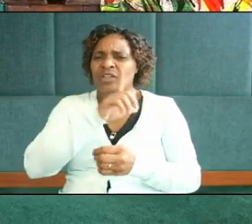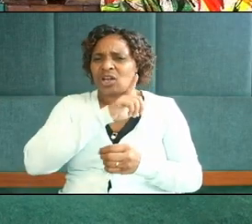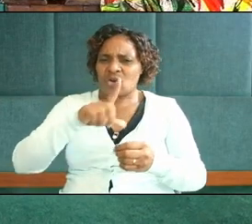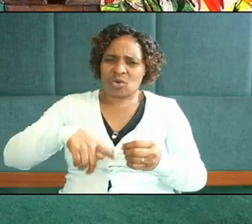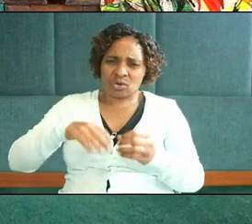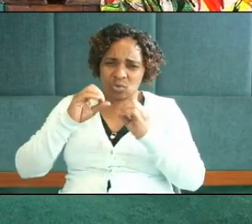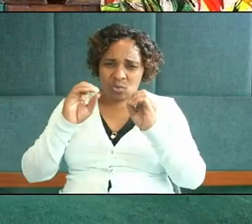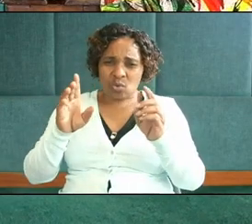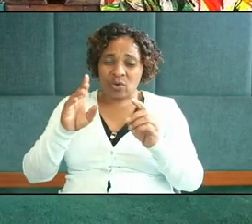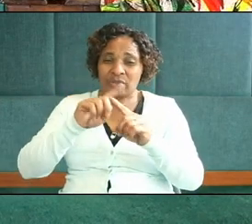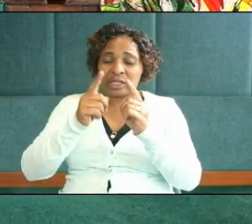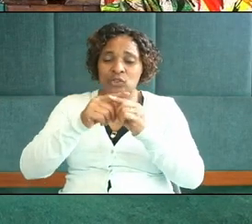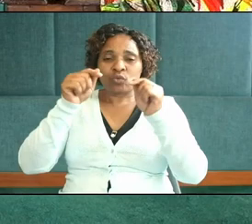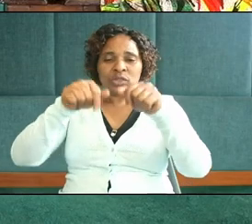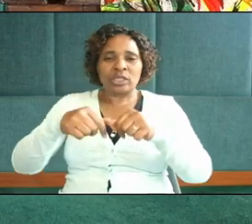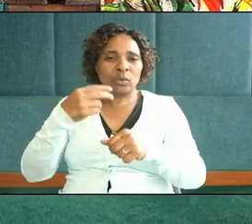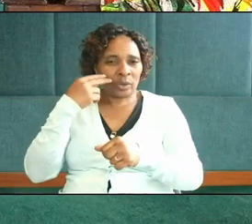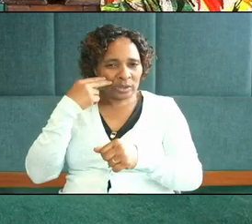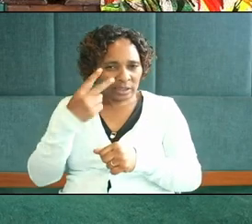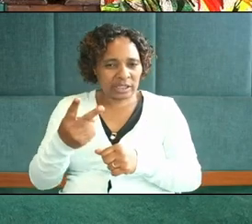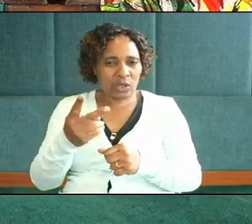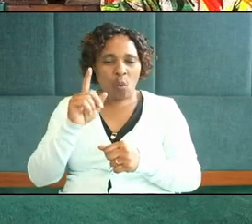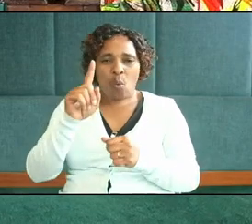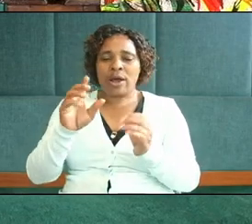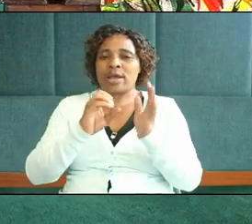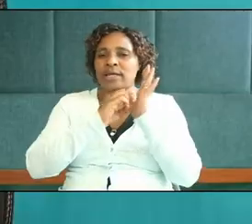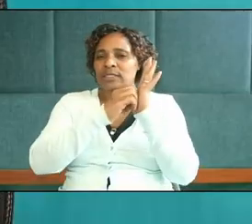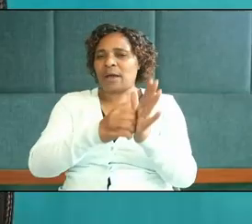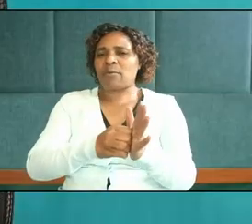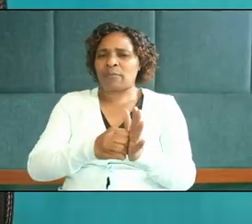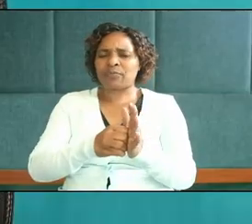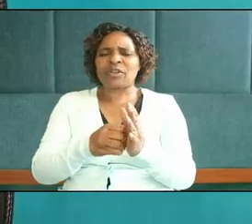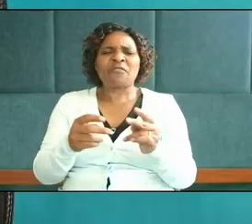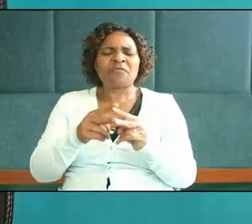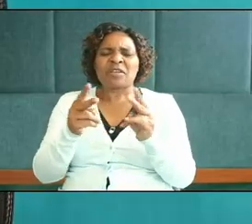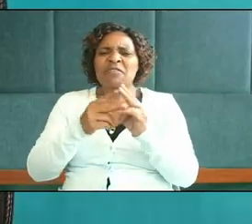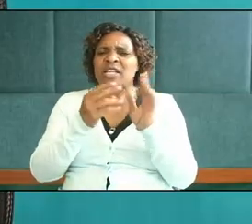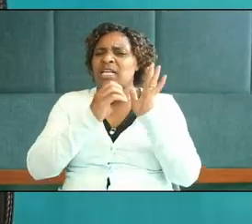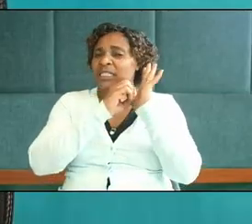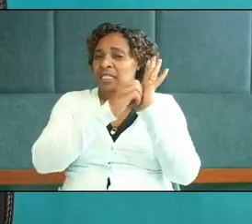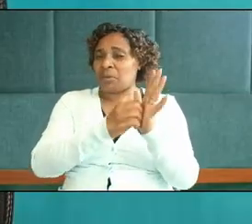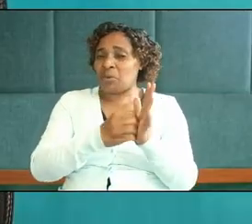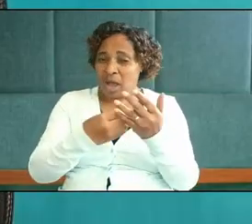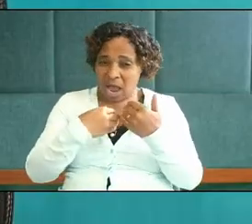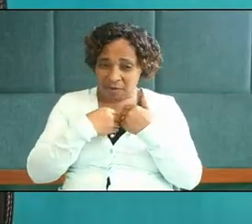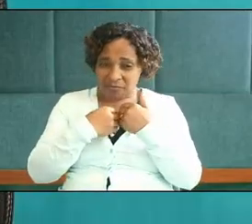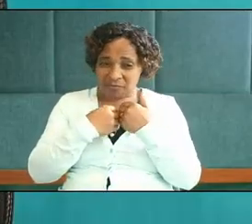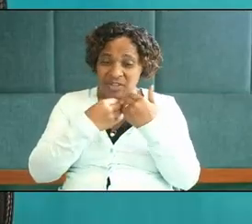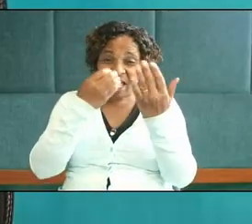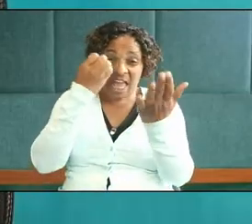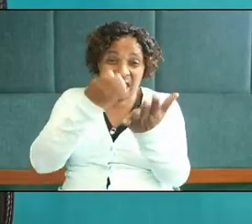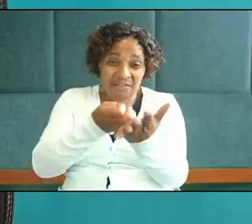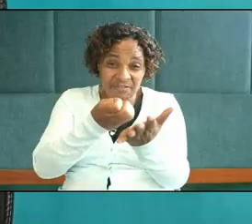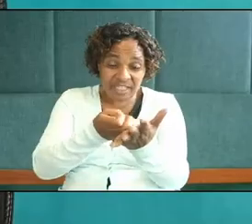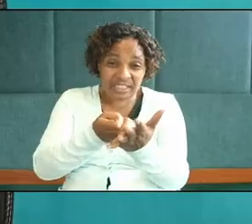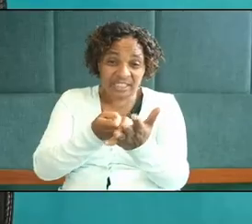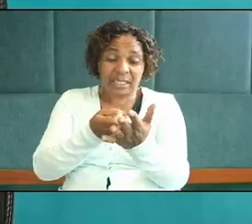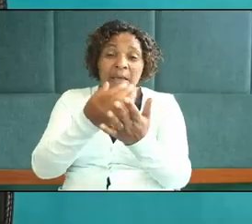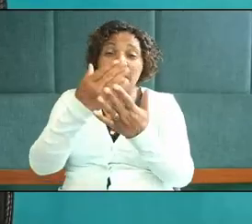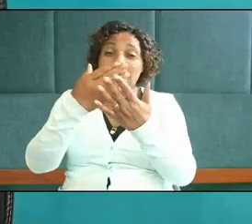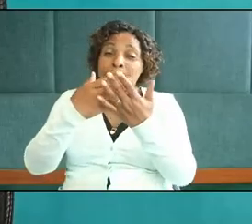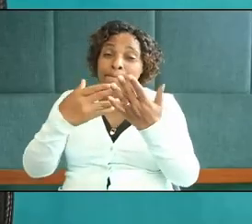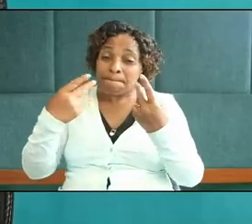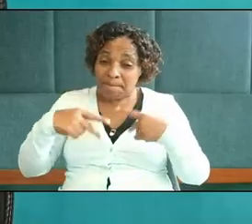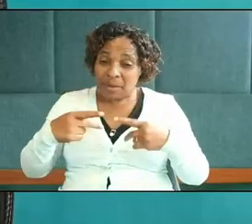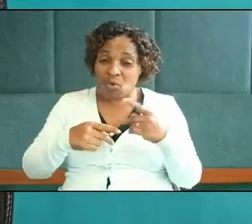just give one example. It is very evident, even in this day and age, that people would actually come to a church,